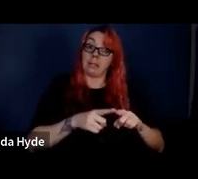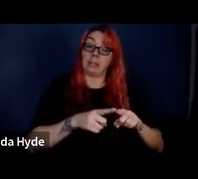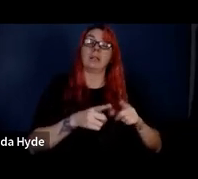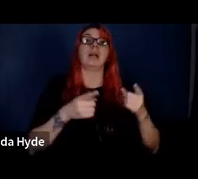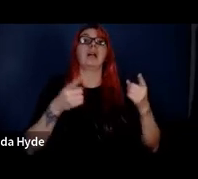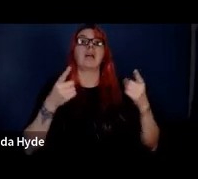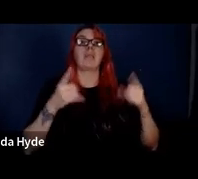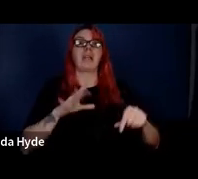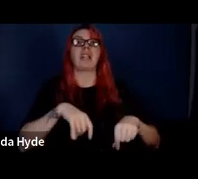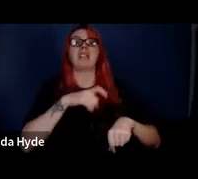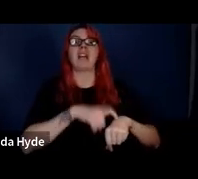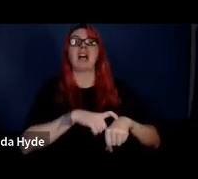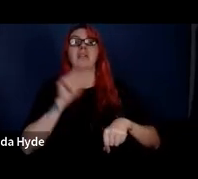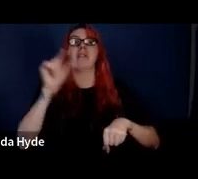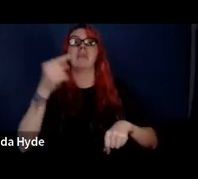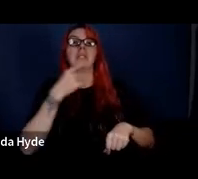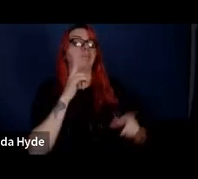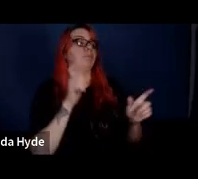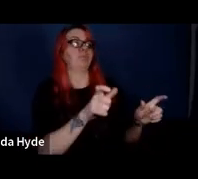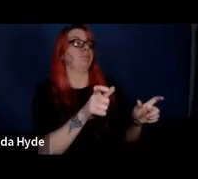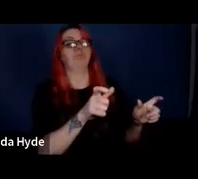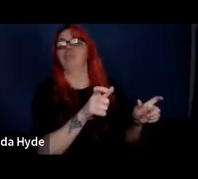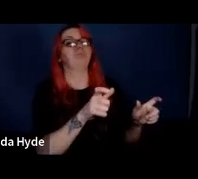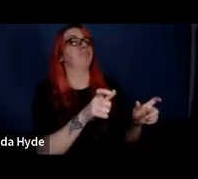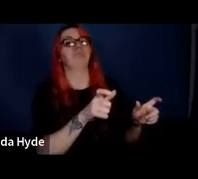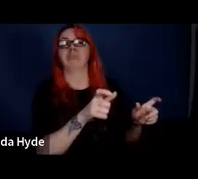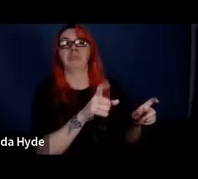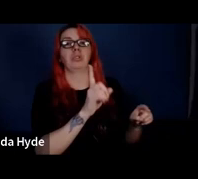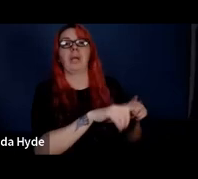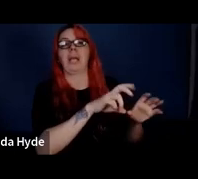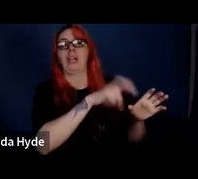law. And the continuous journey law was such that